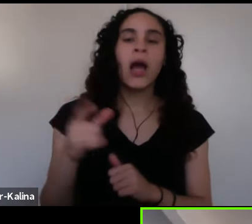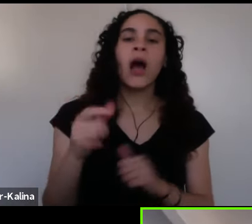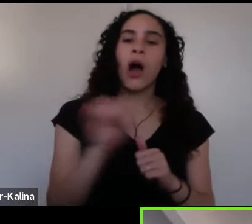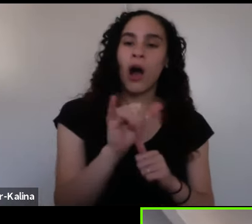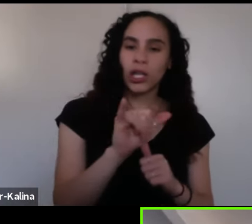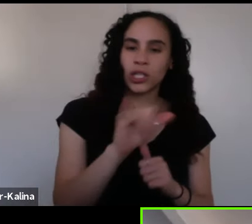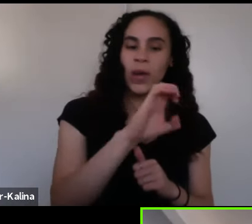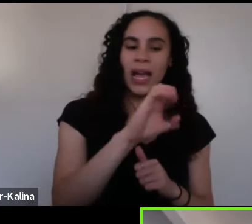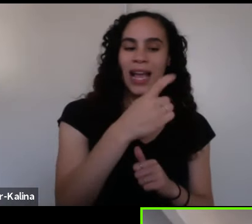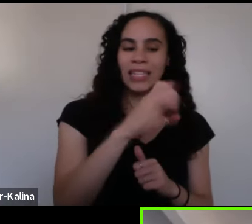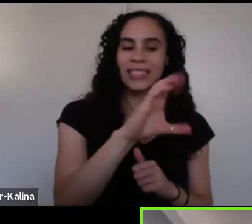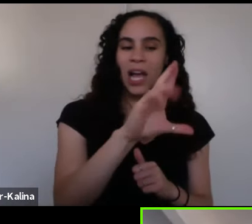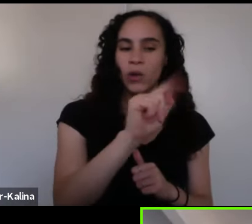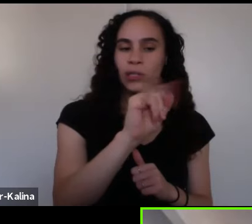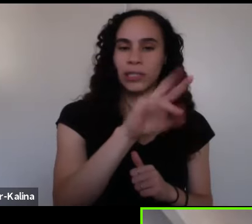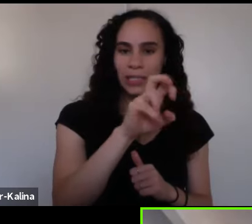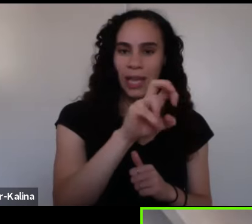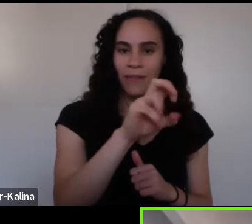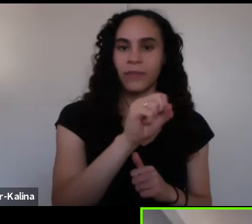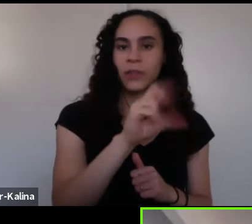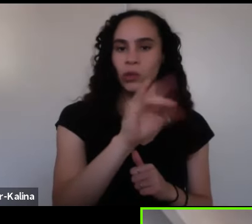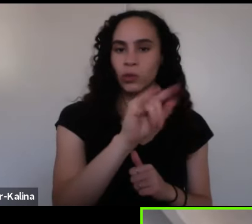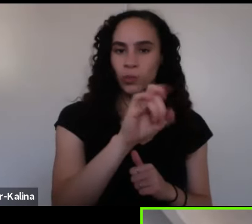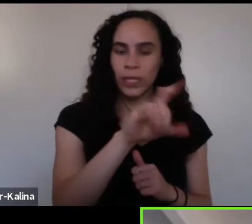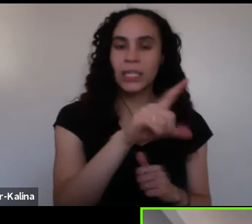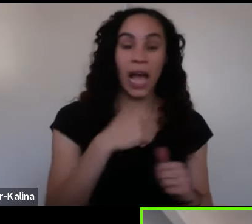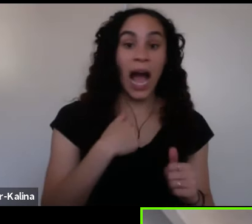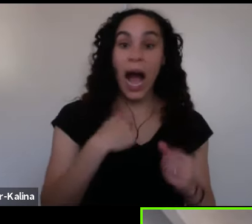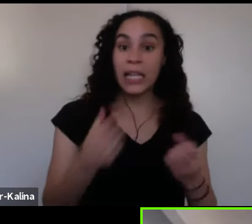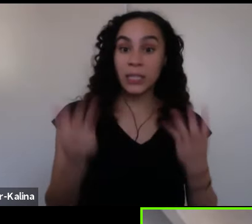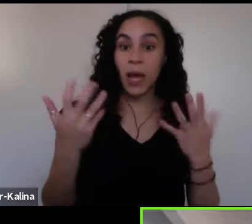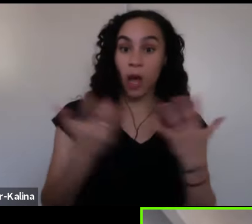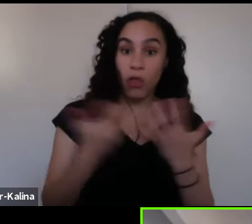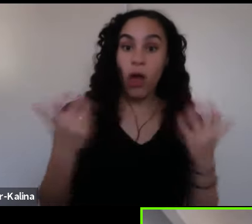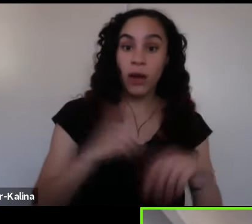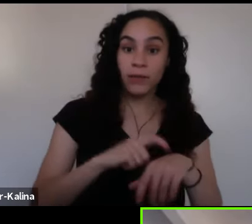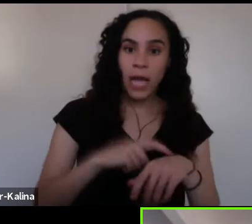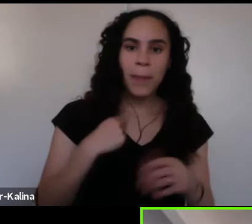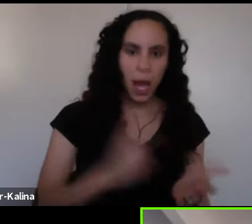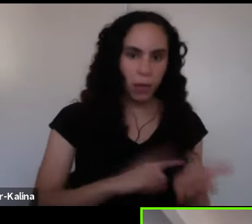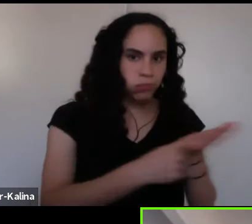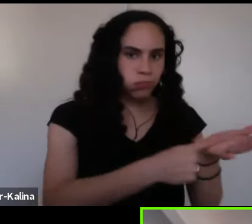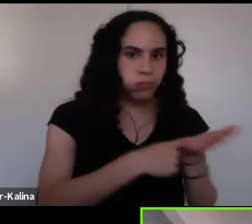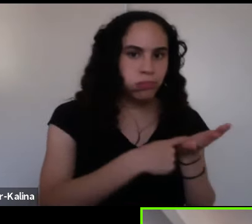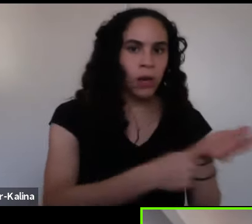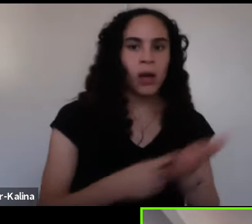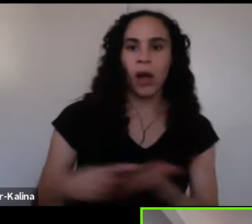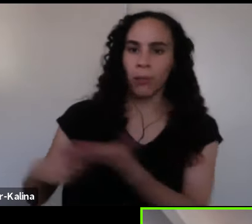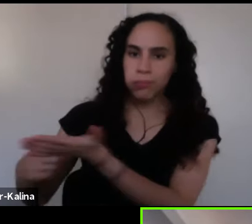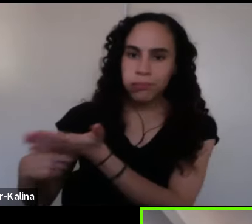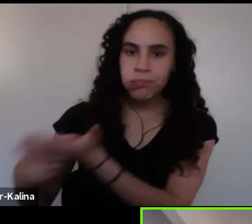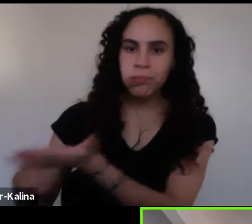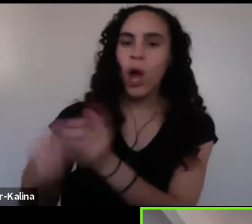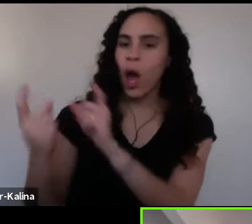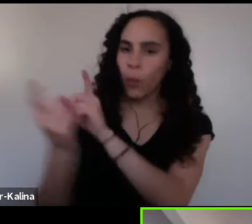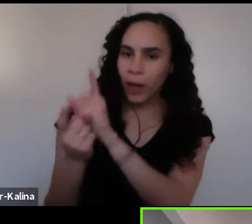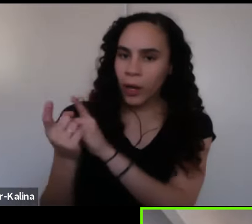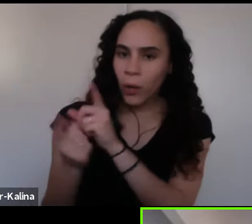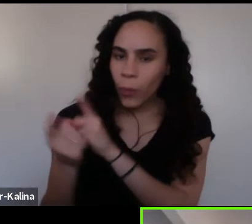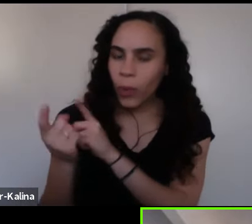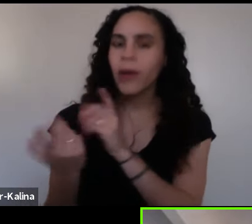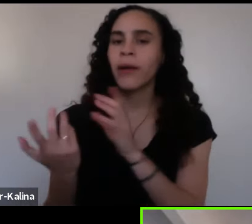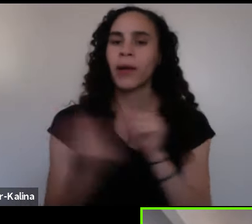spend a lot of time doing now. It's just having these one conversations, or these, one-to-one, one-on-one